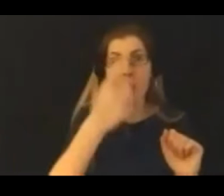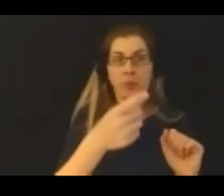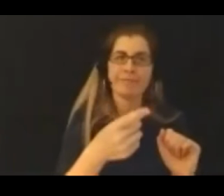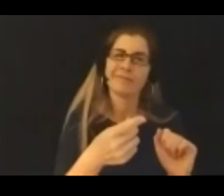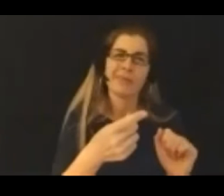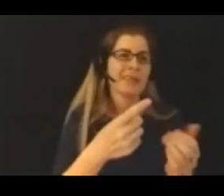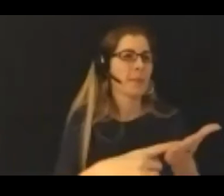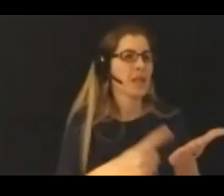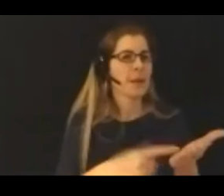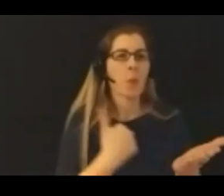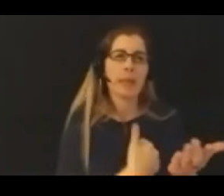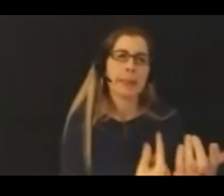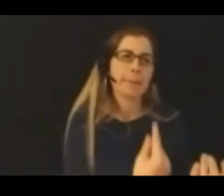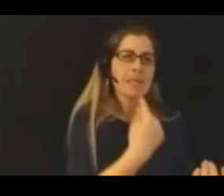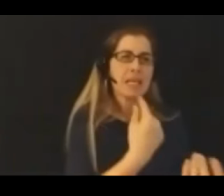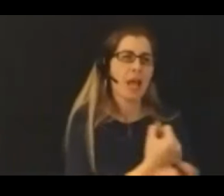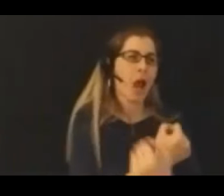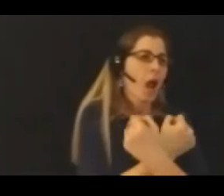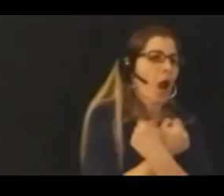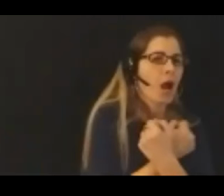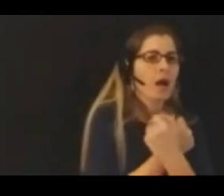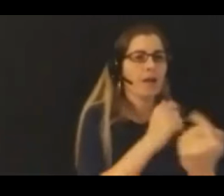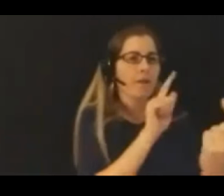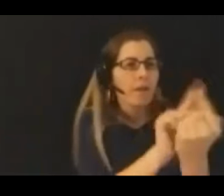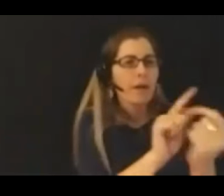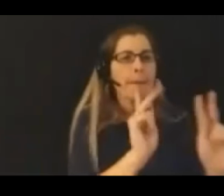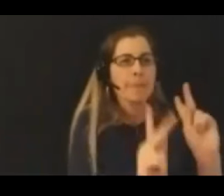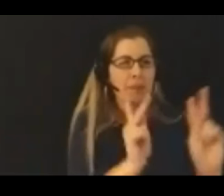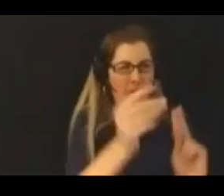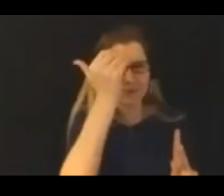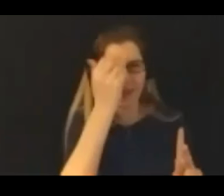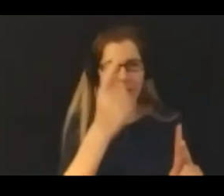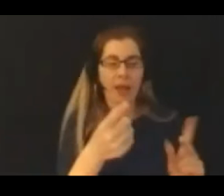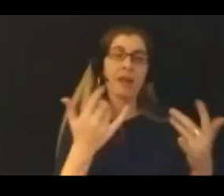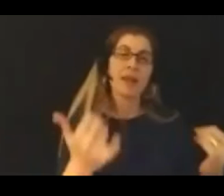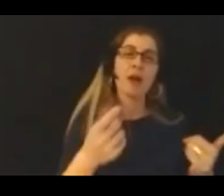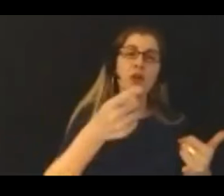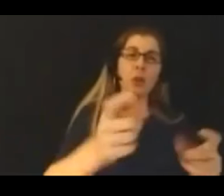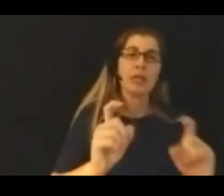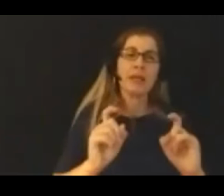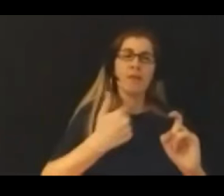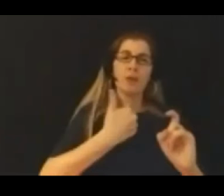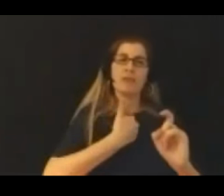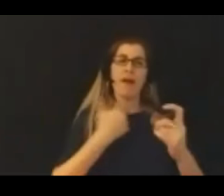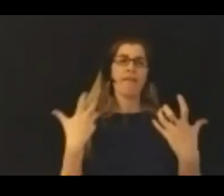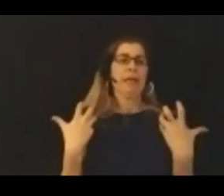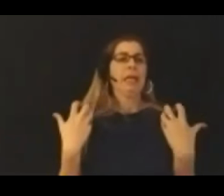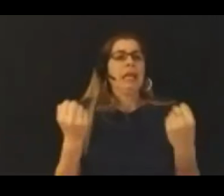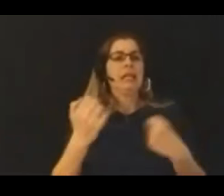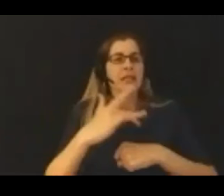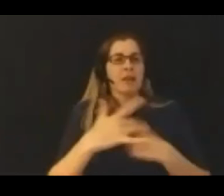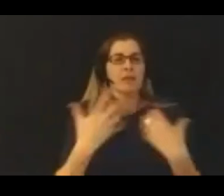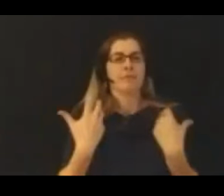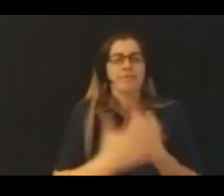tactile connection with other humans, right? So kind of giving yourself permission to give yourself that healing touch. So a little tactile wake